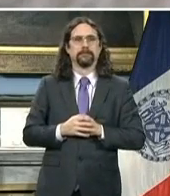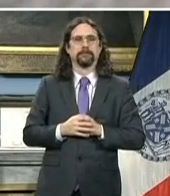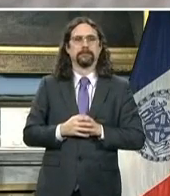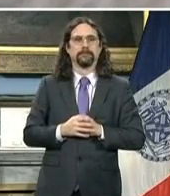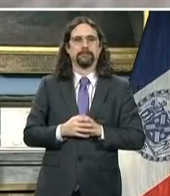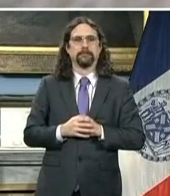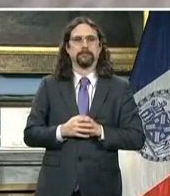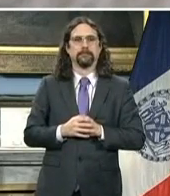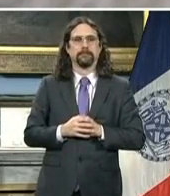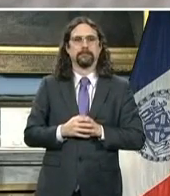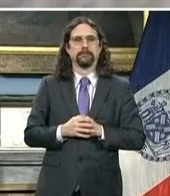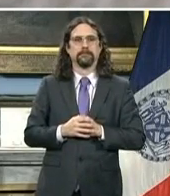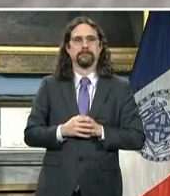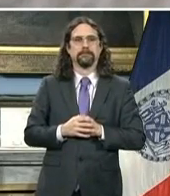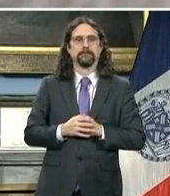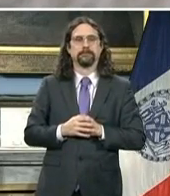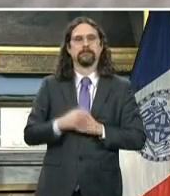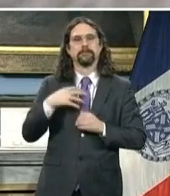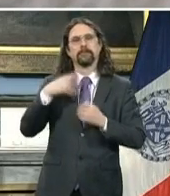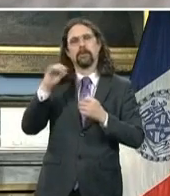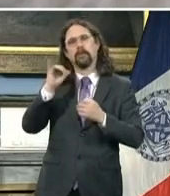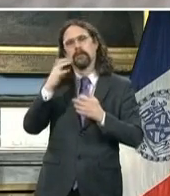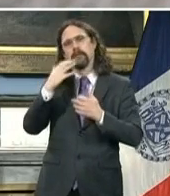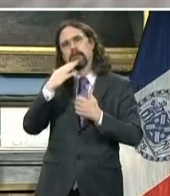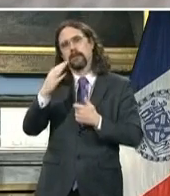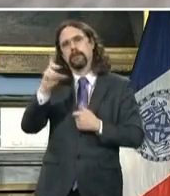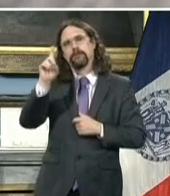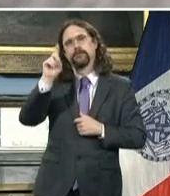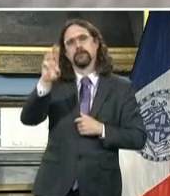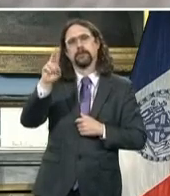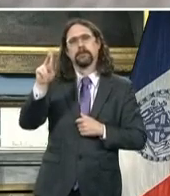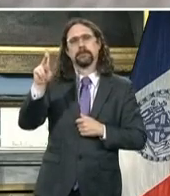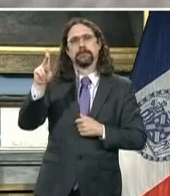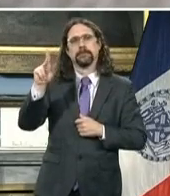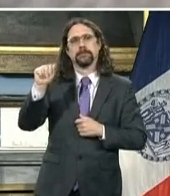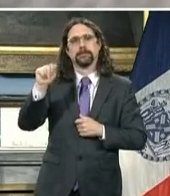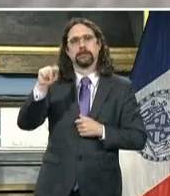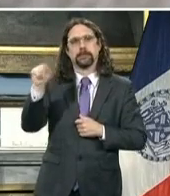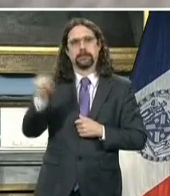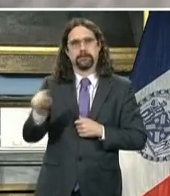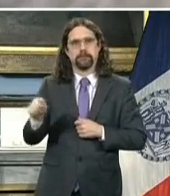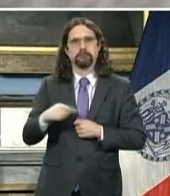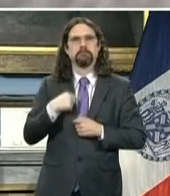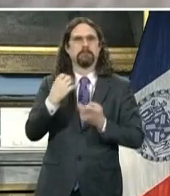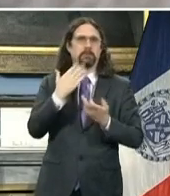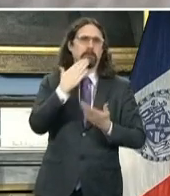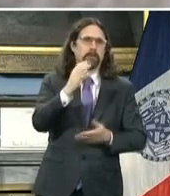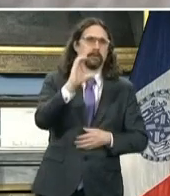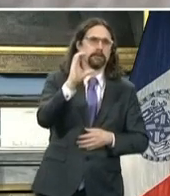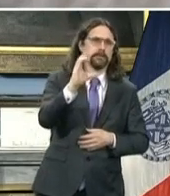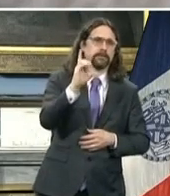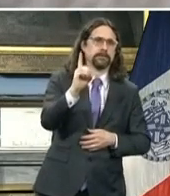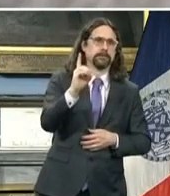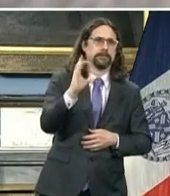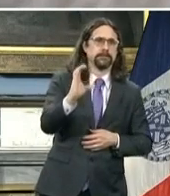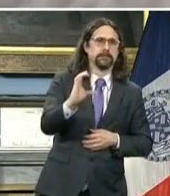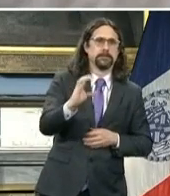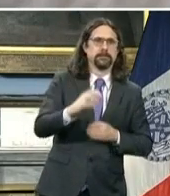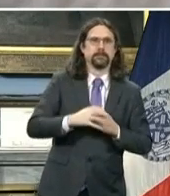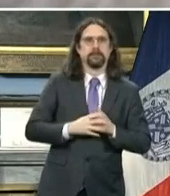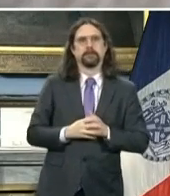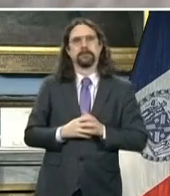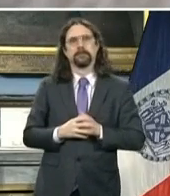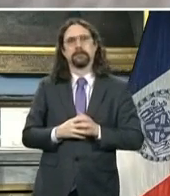EDC. And of course, we have with us here today as well two of the leaders in the fight from the healthcare side, our Health Commissioner, Dr.